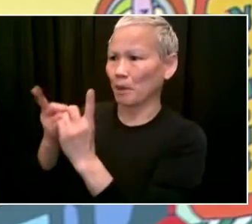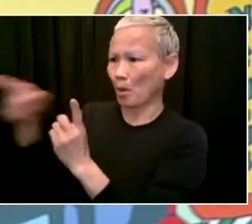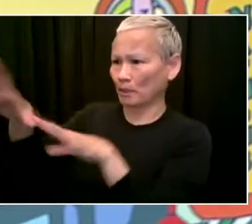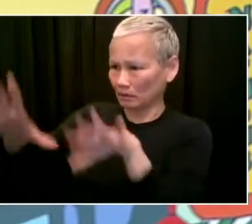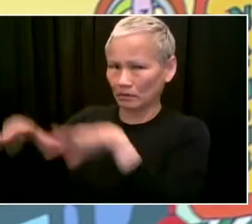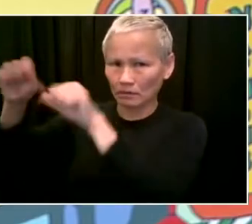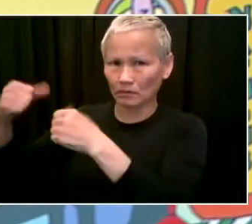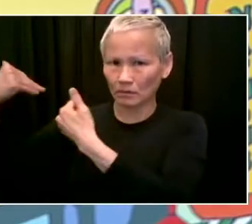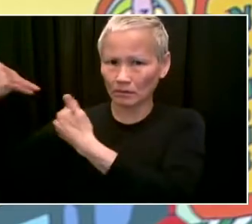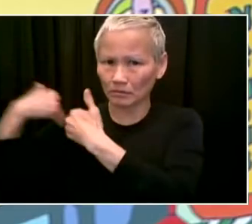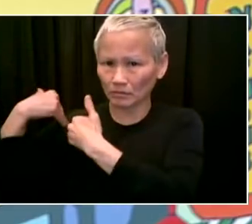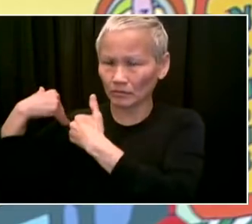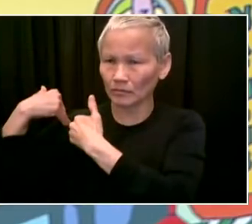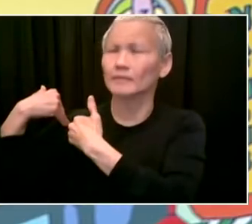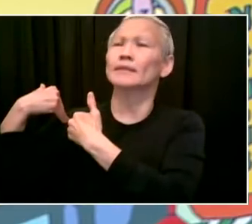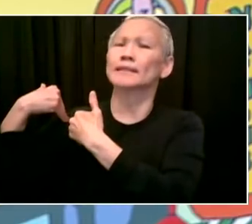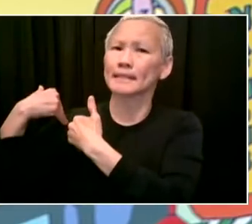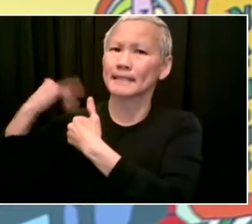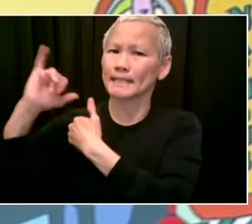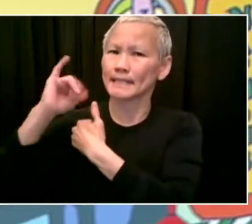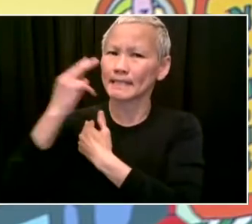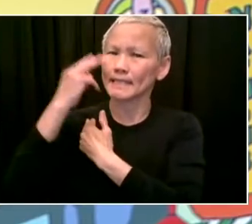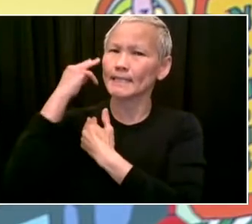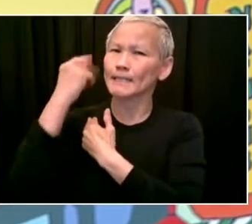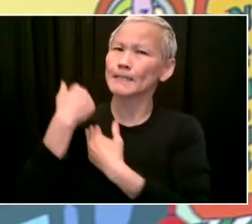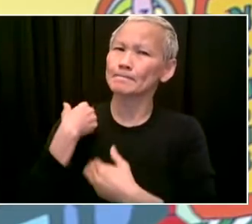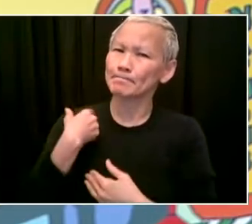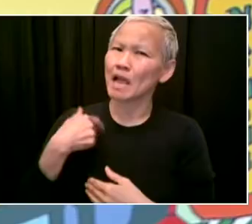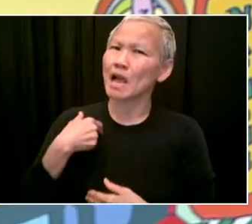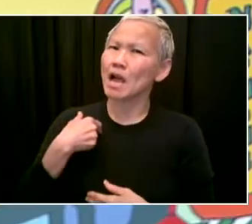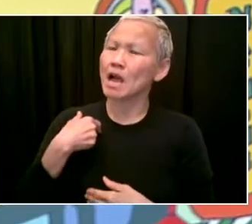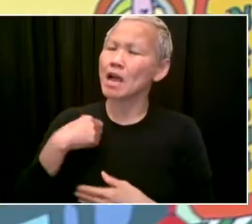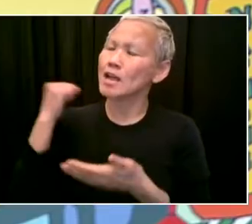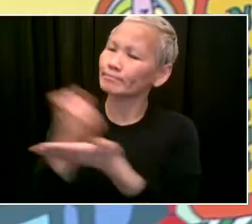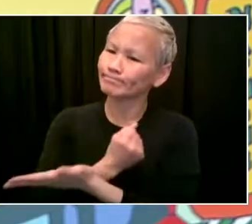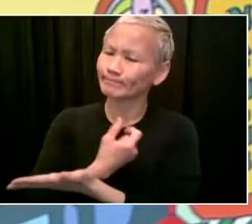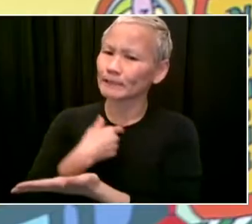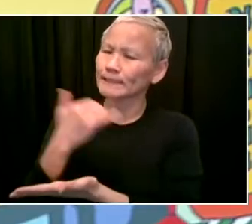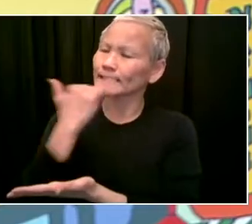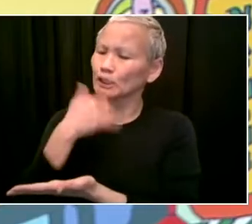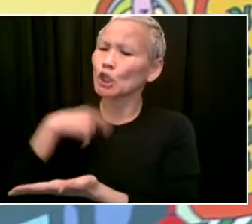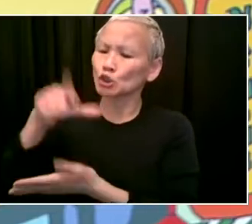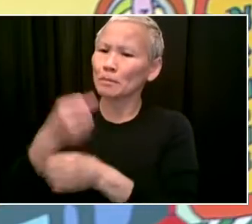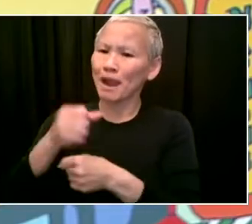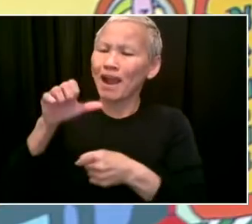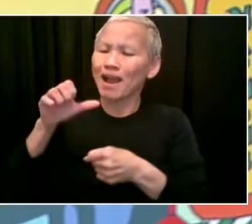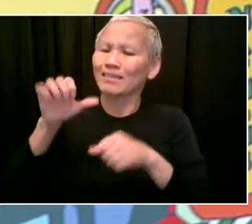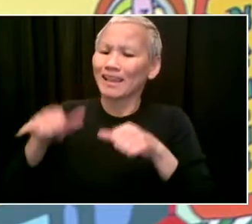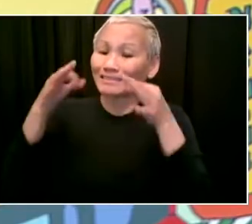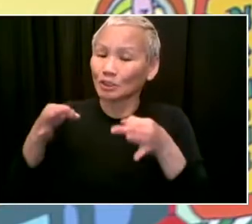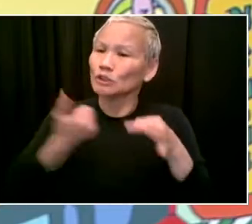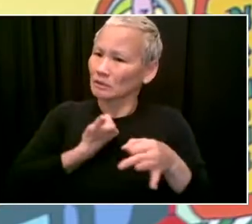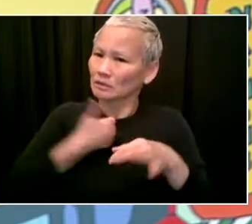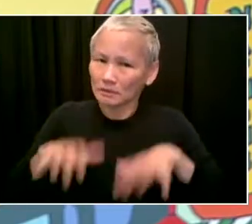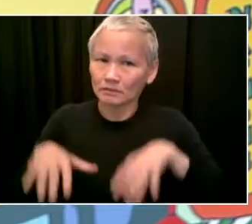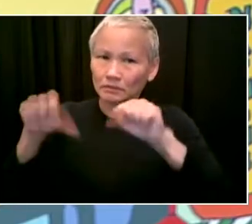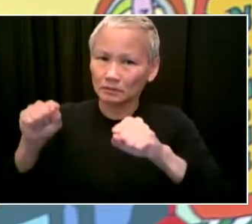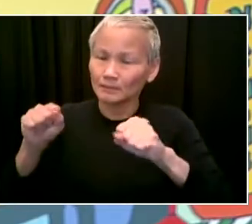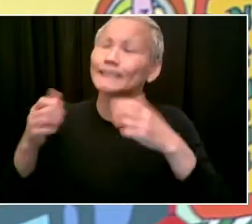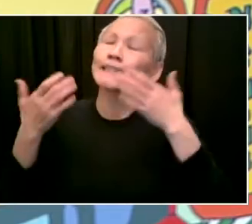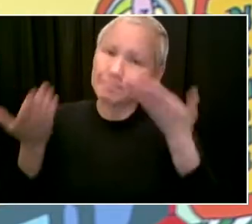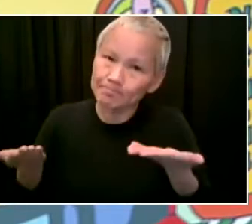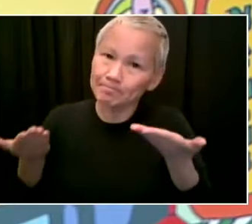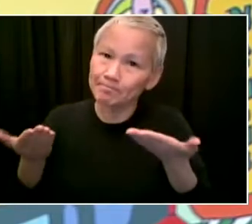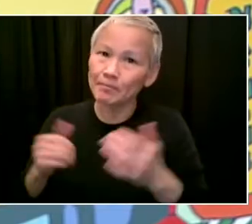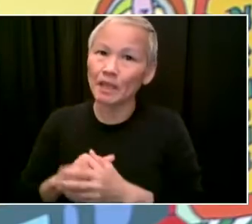Unquestionably, there was going to be action in this case. That was never a question. There was always going to be action in the case. I think the central mistake for all of